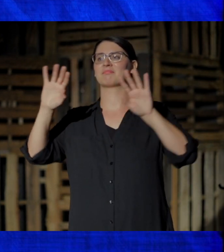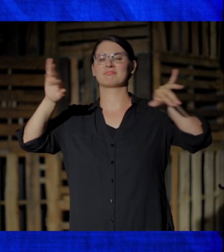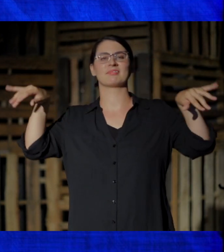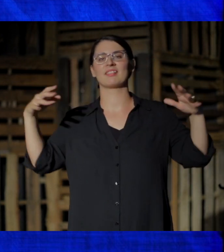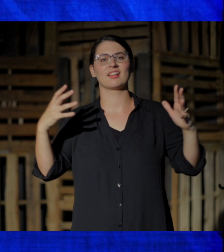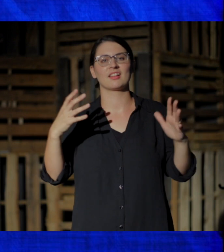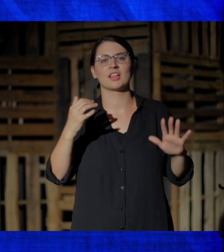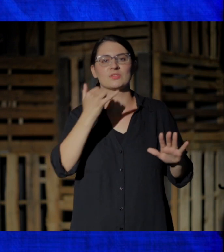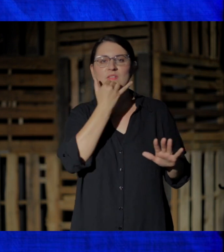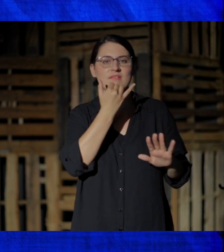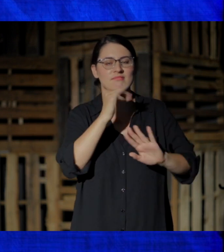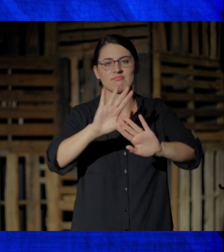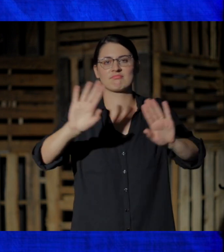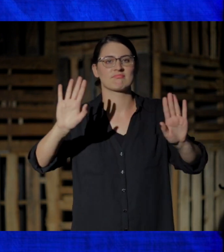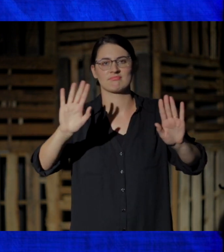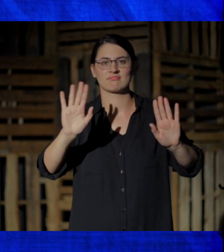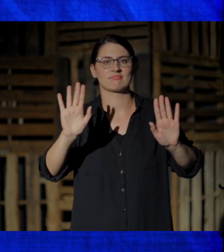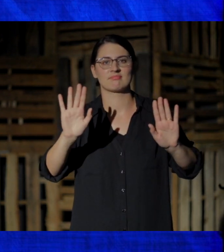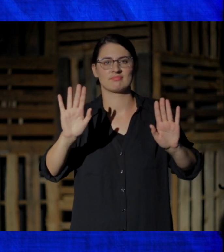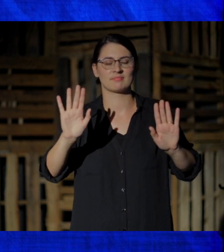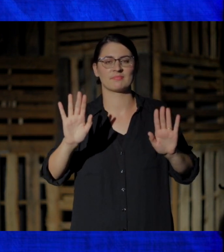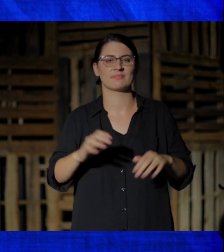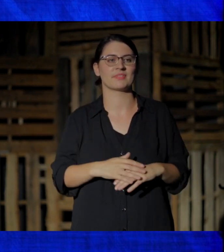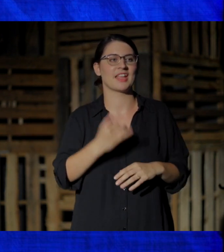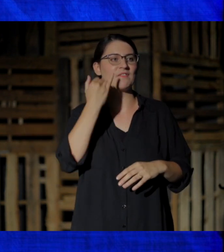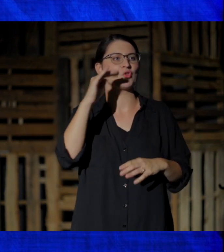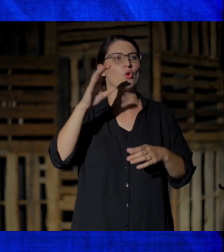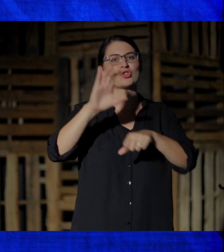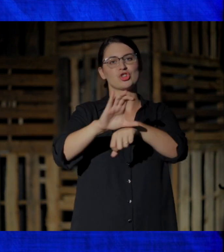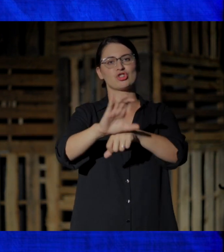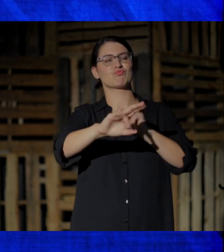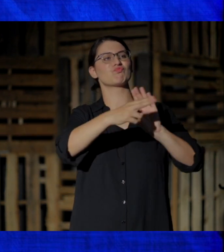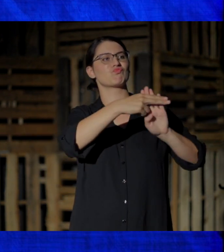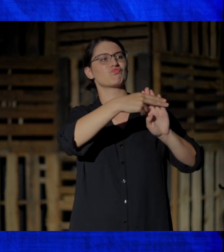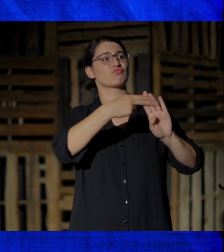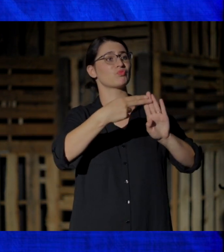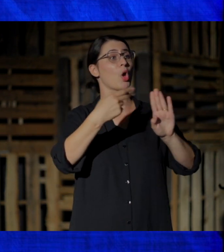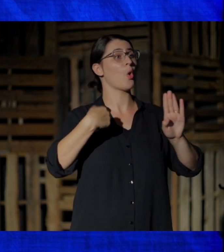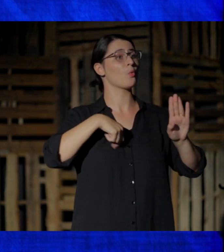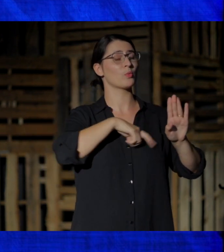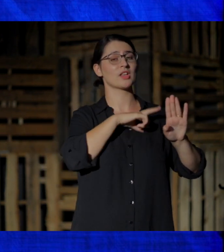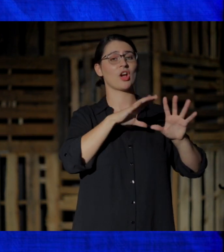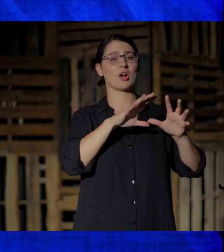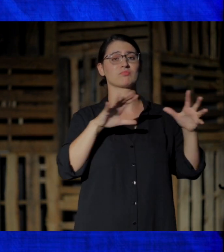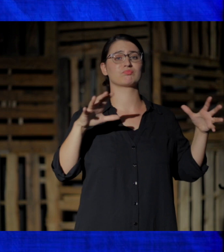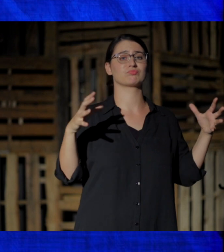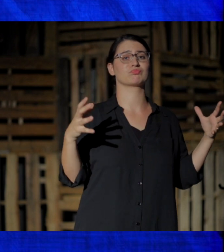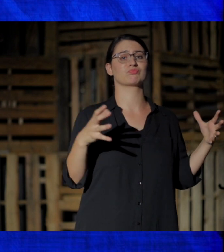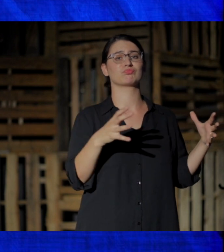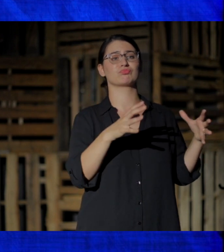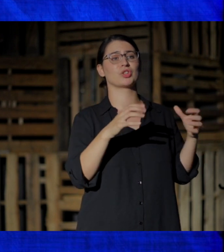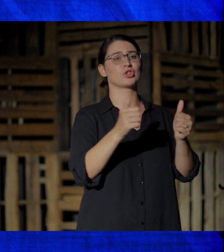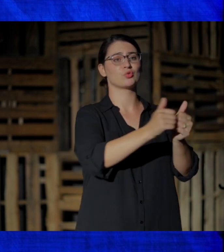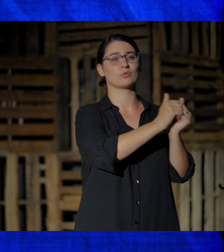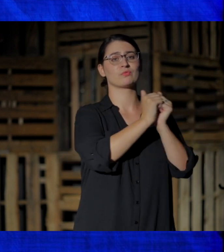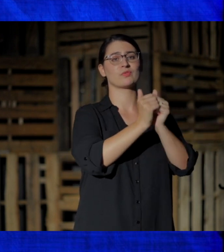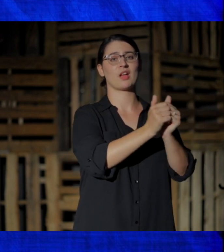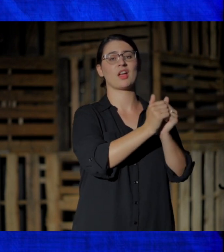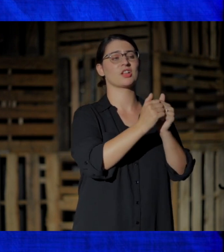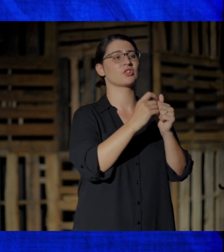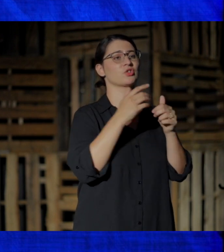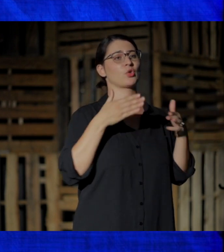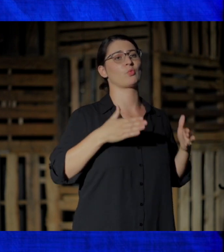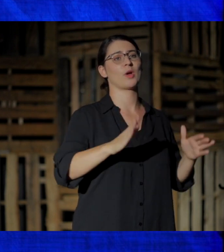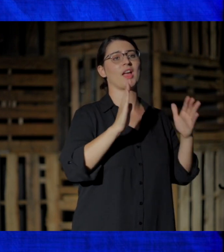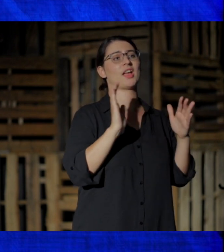If your church is marked by, we are unified and doing things the way that our great-grandparents did it,